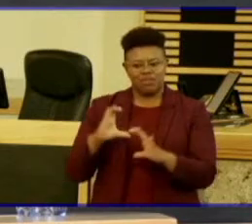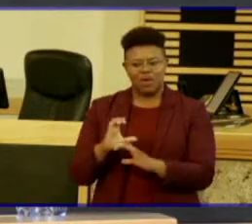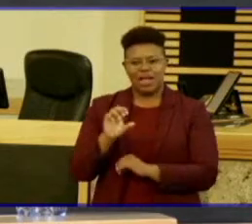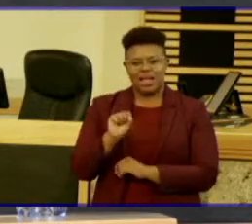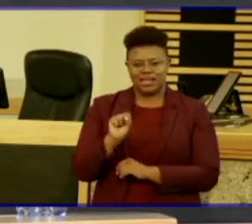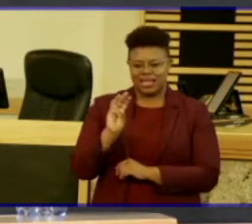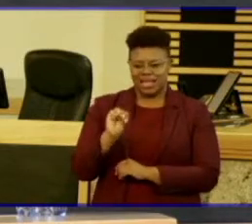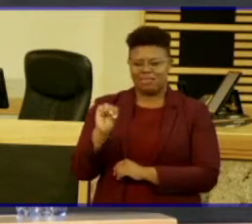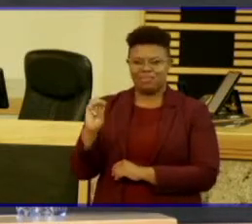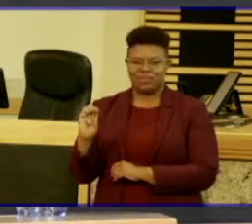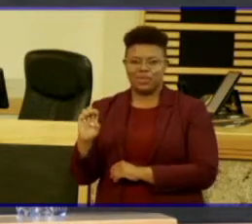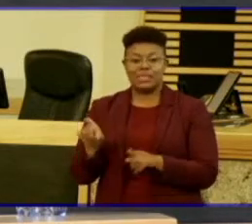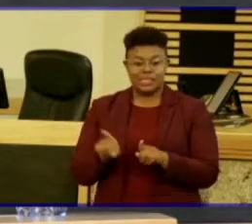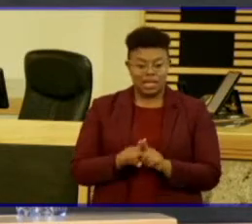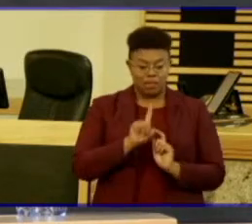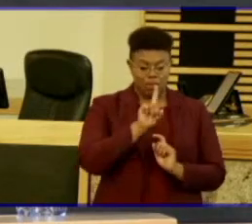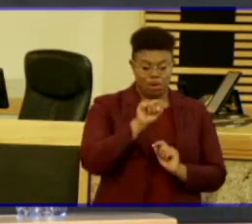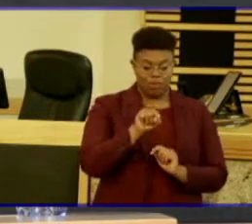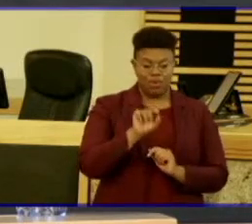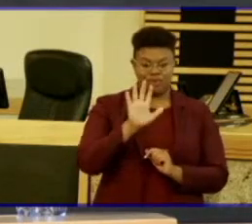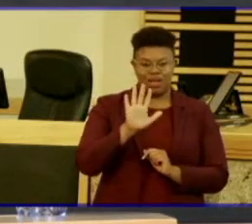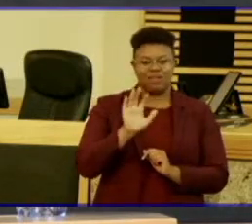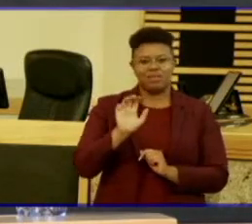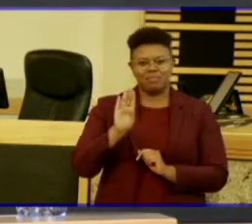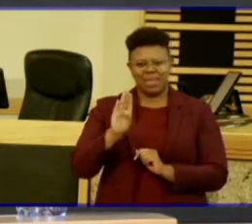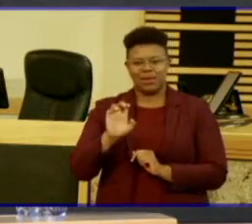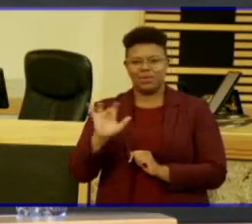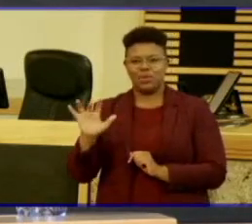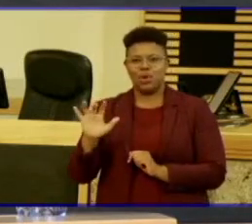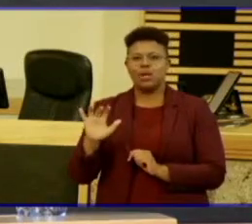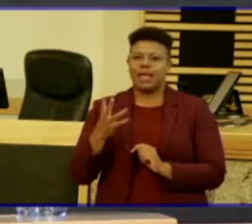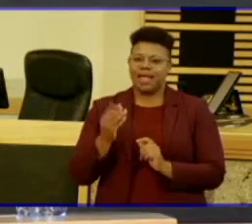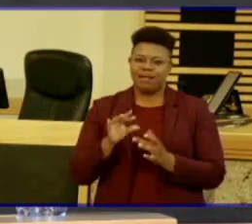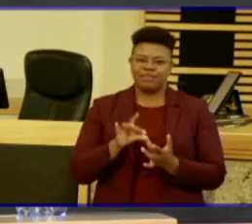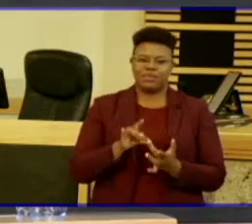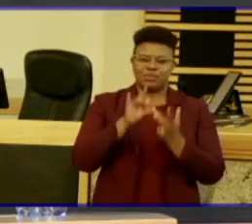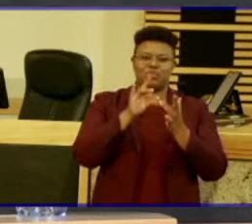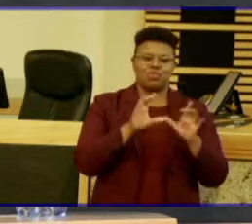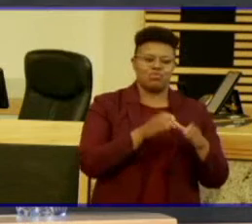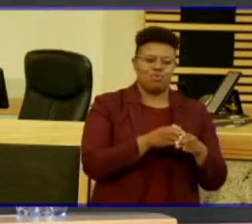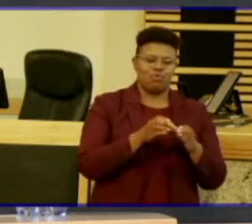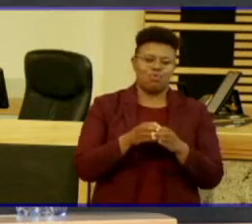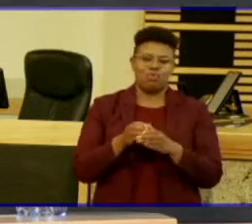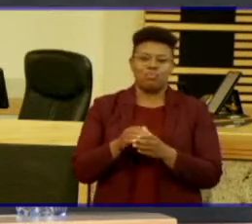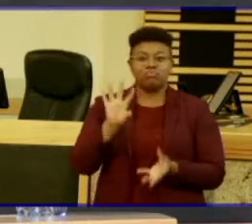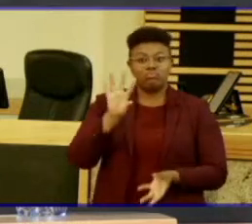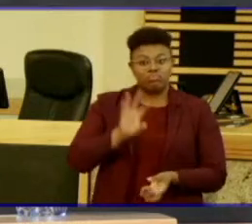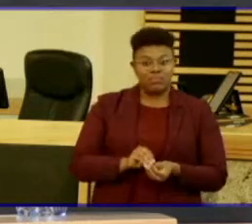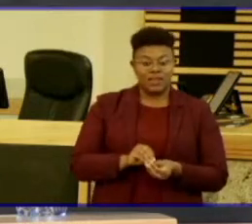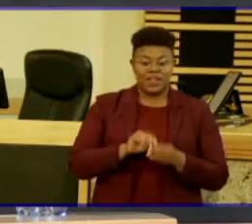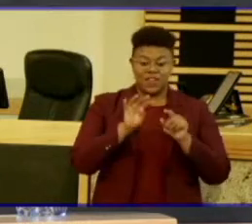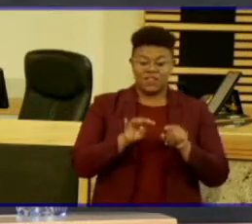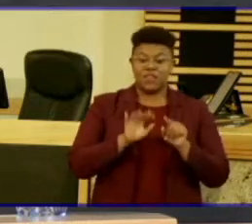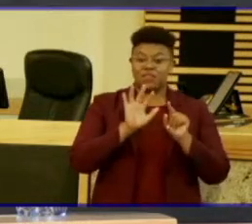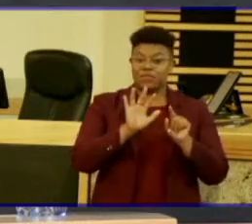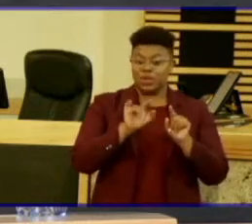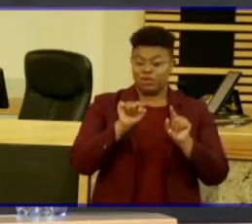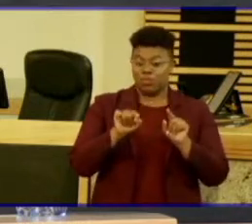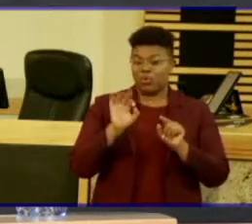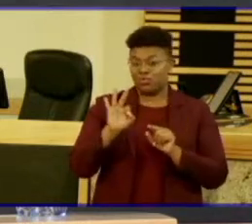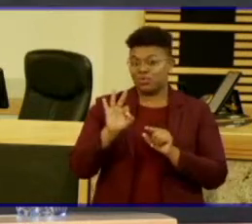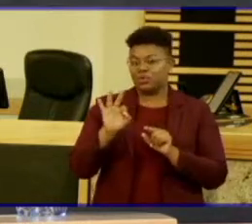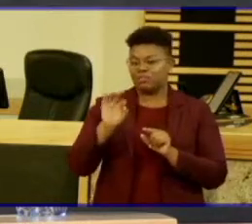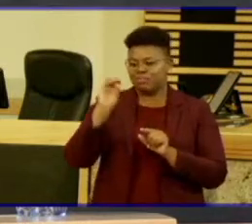while 1.5 billion was spent on designated groups. That is amounting to 15.3% of the total